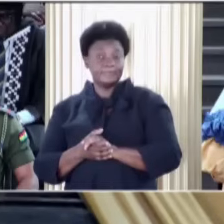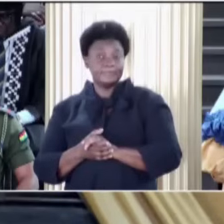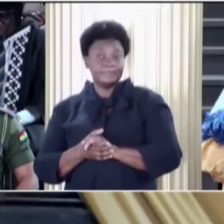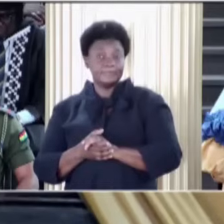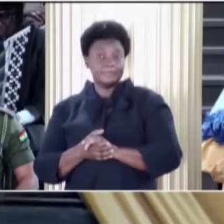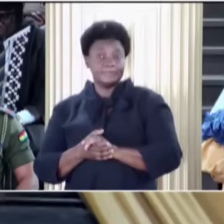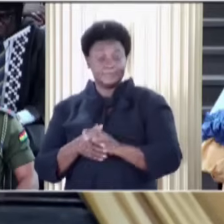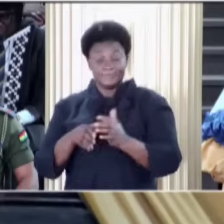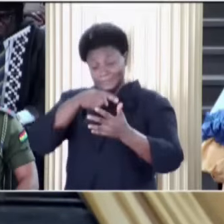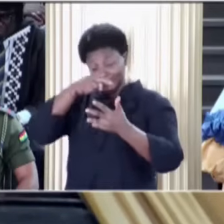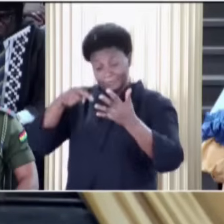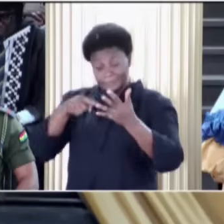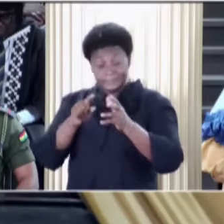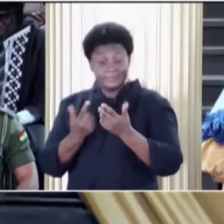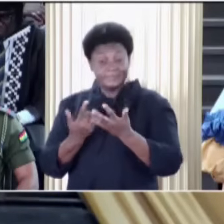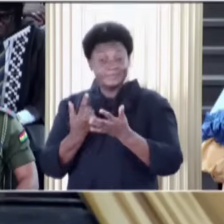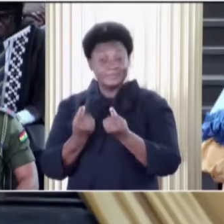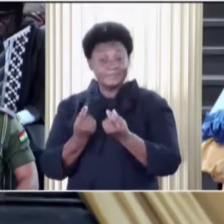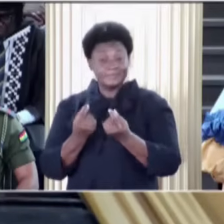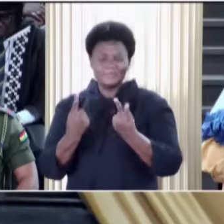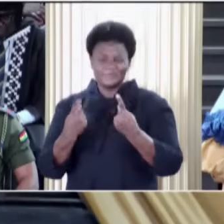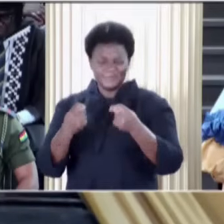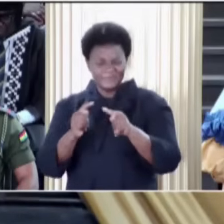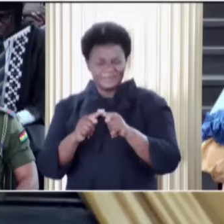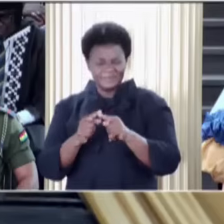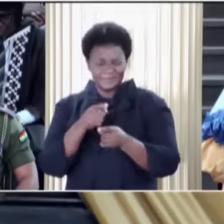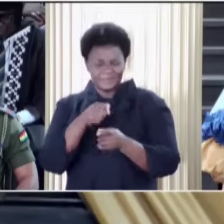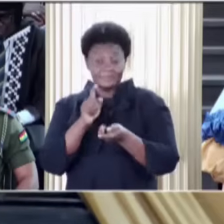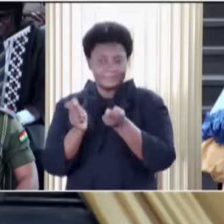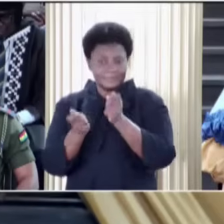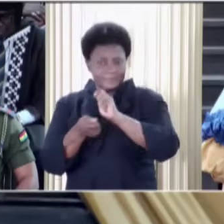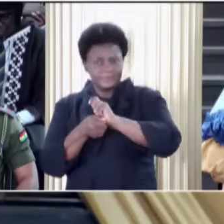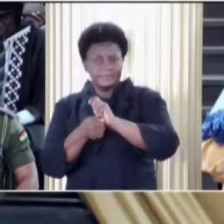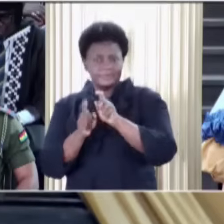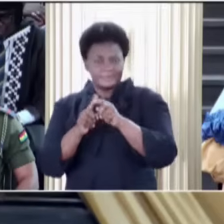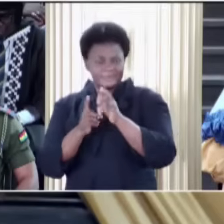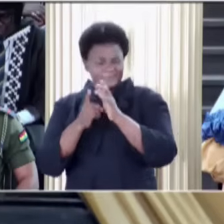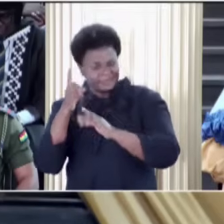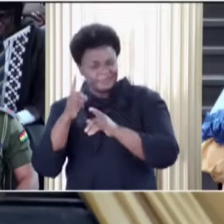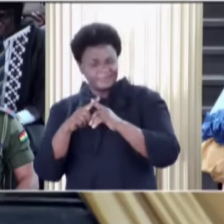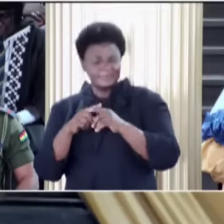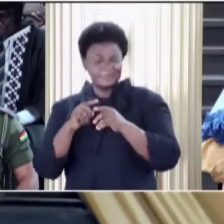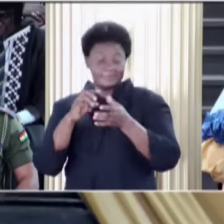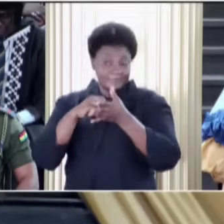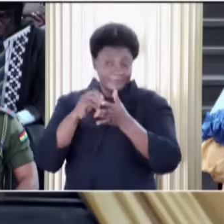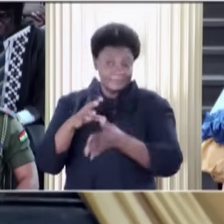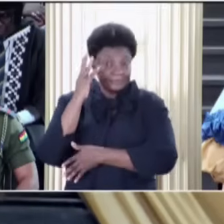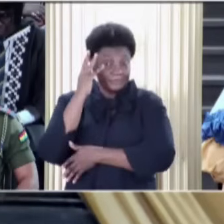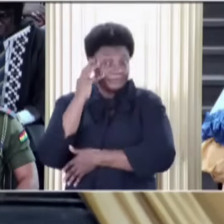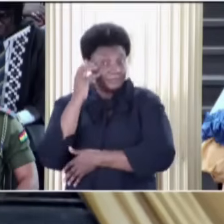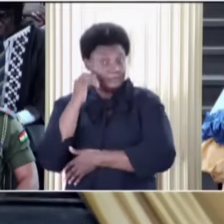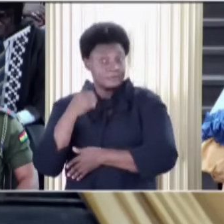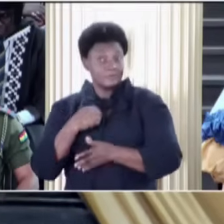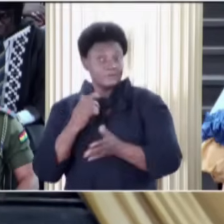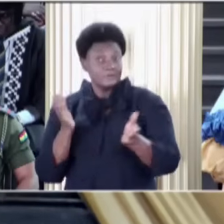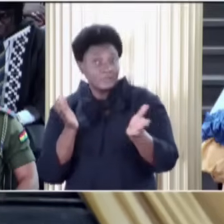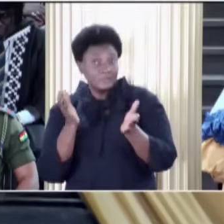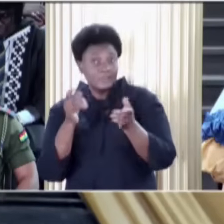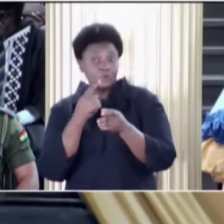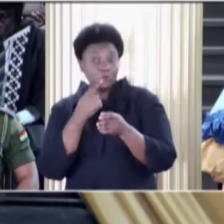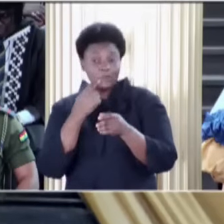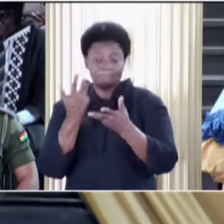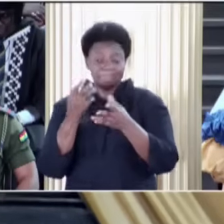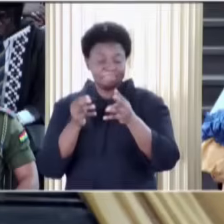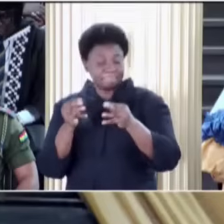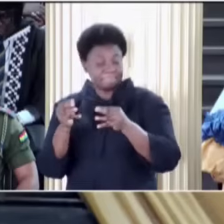These efforts are shaping a truly transformative student experience, and I urge management to